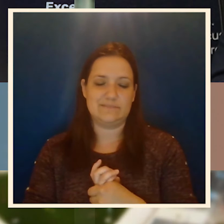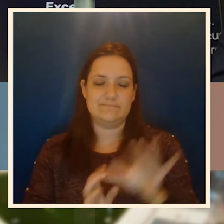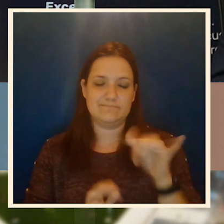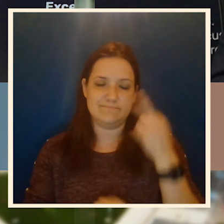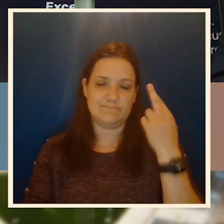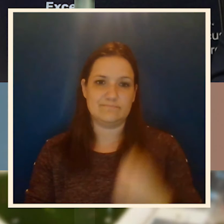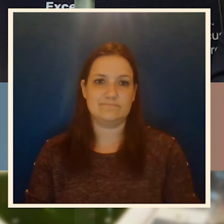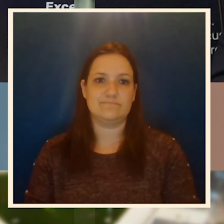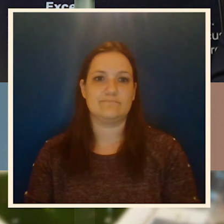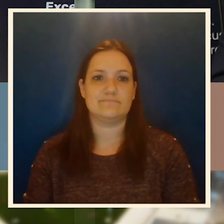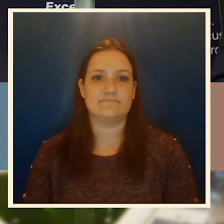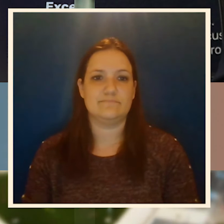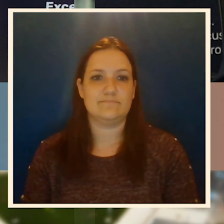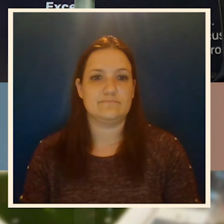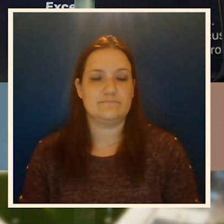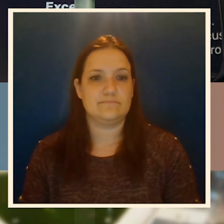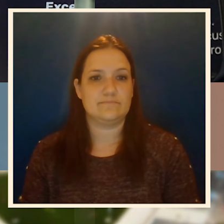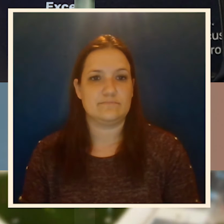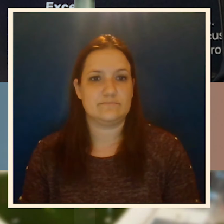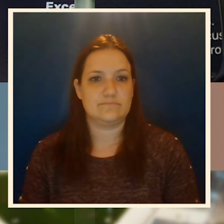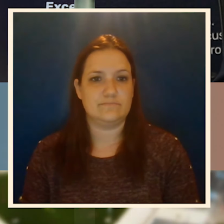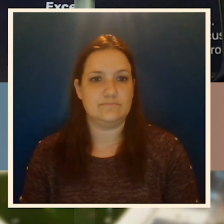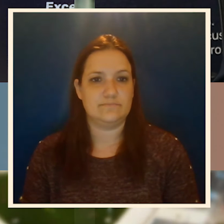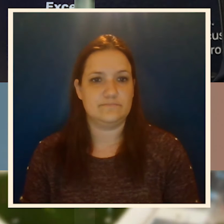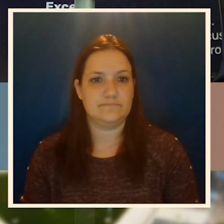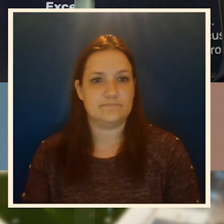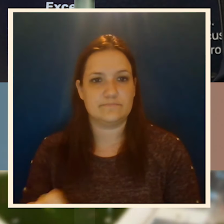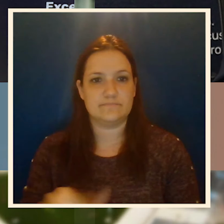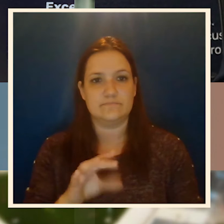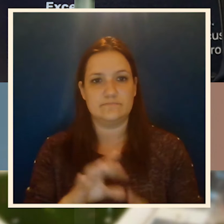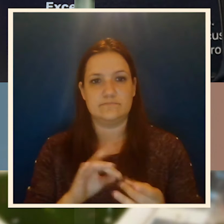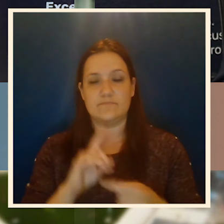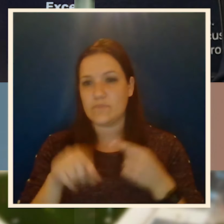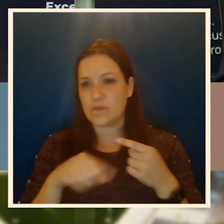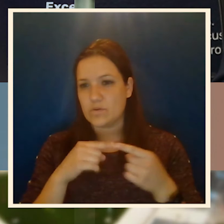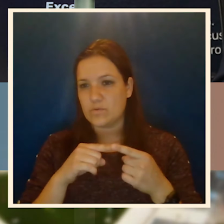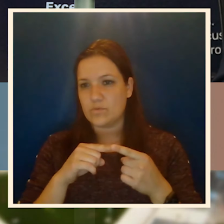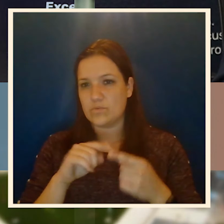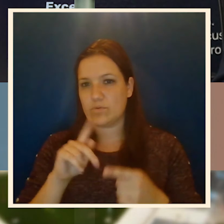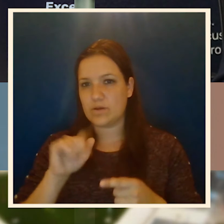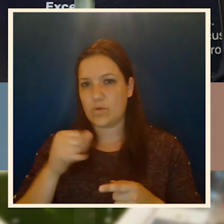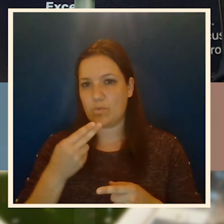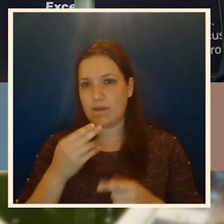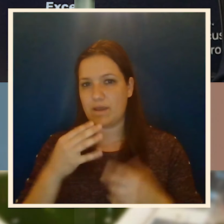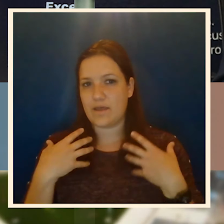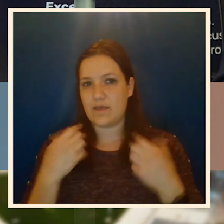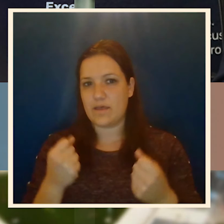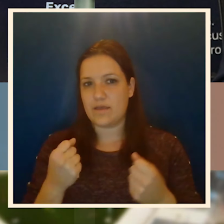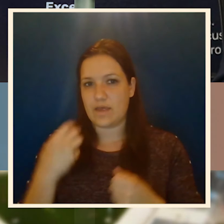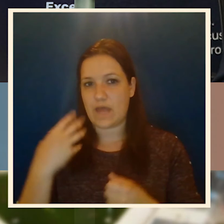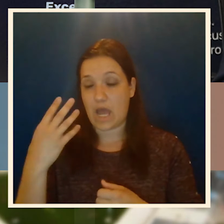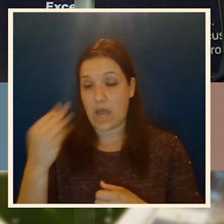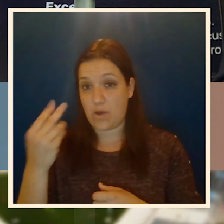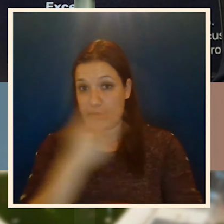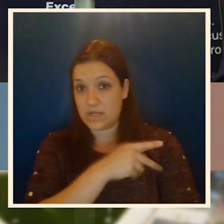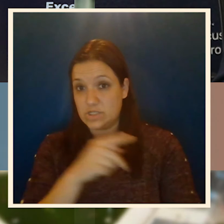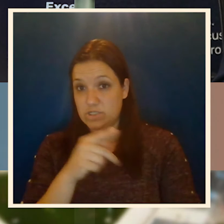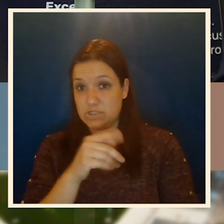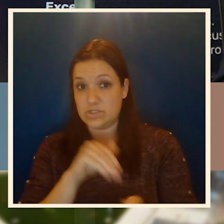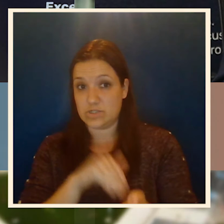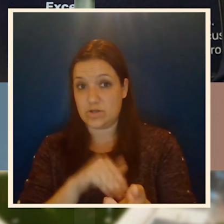the reason. Okay. Yeah. All right. So another chat, when will Kaweah Health outpatient physicians be allowed to